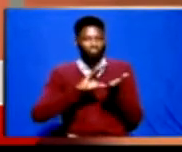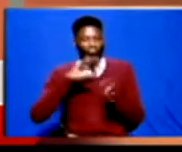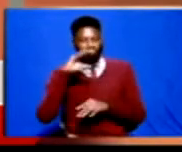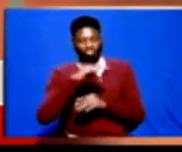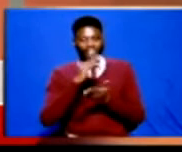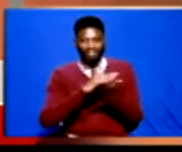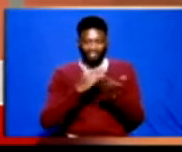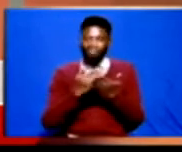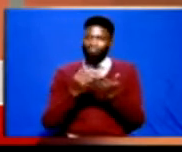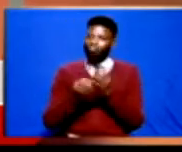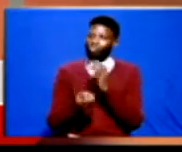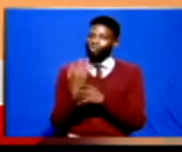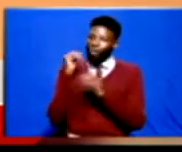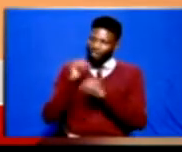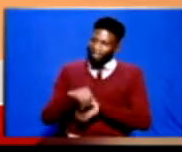Yes.